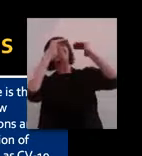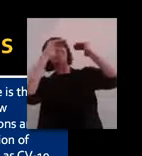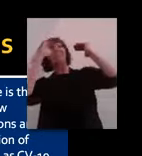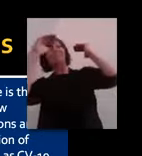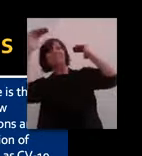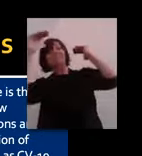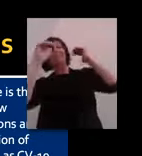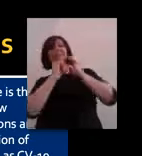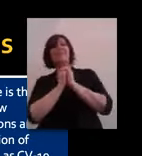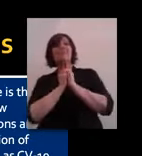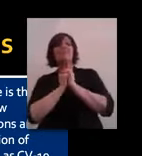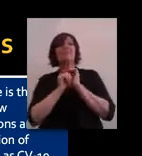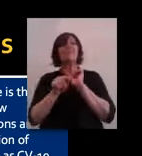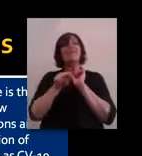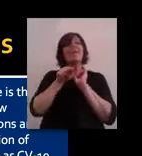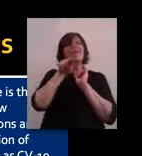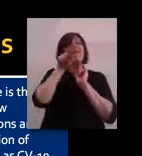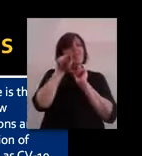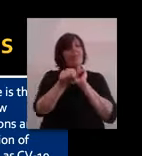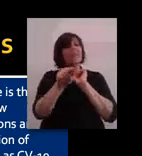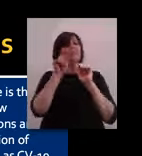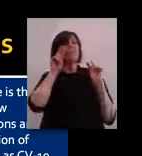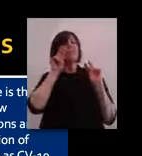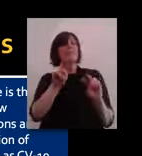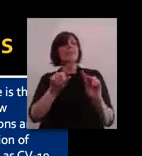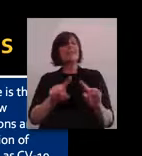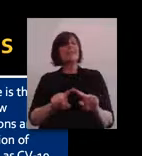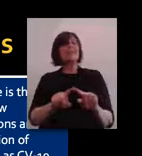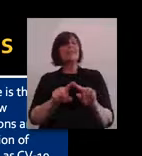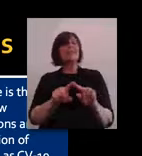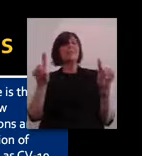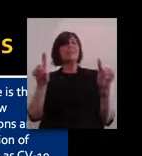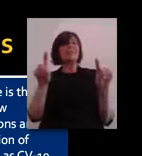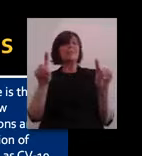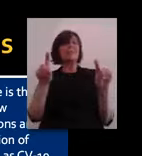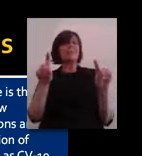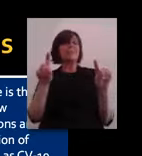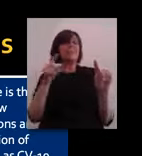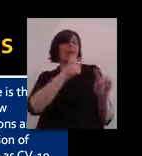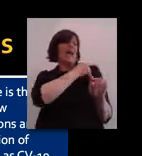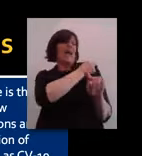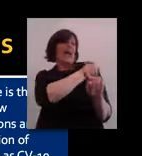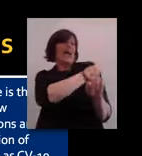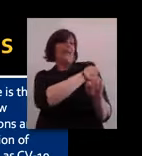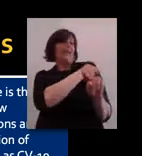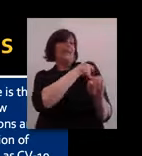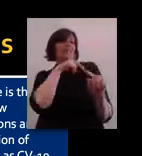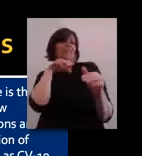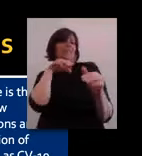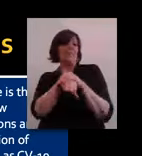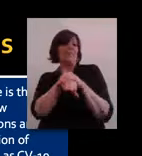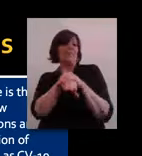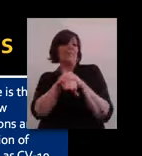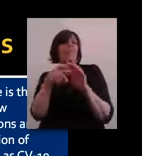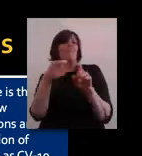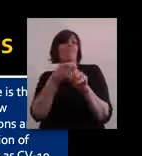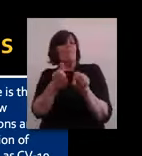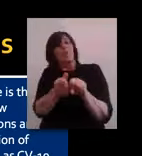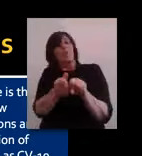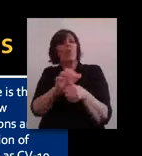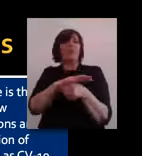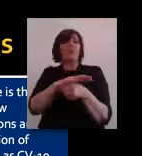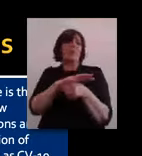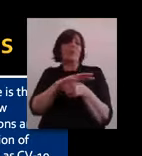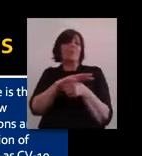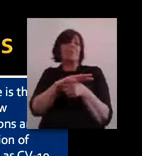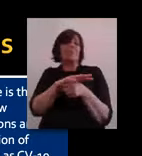looking at the difference between hospital admissions, so new COVID cases, which includes people who